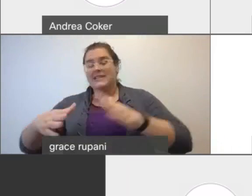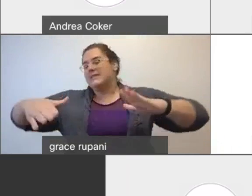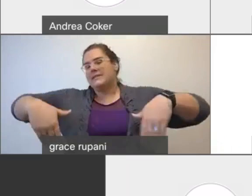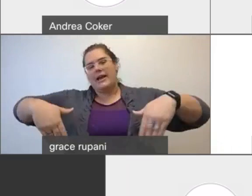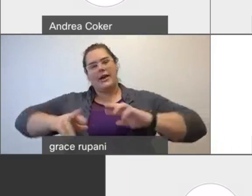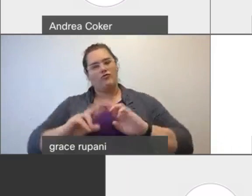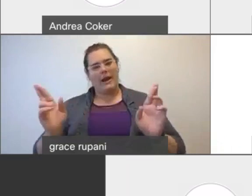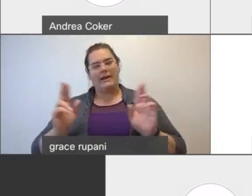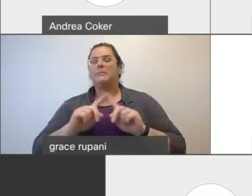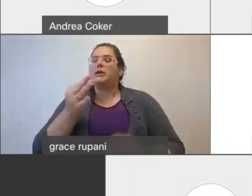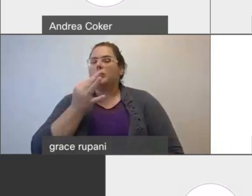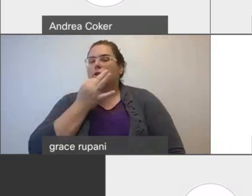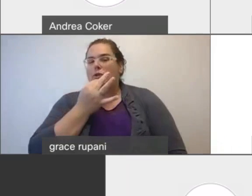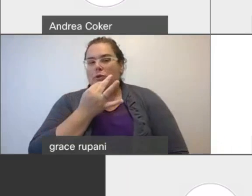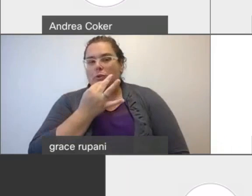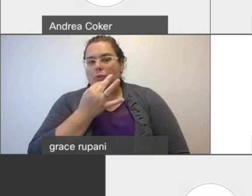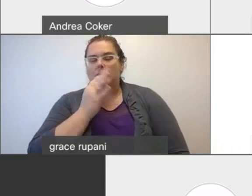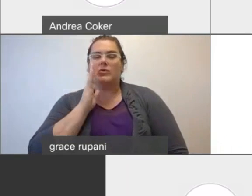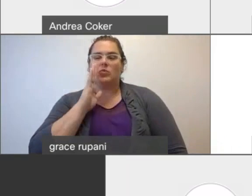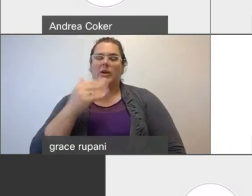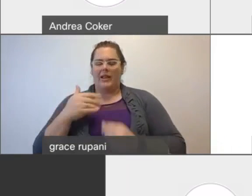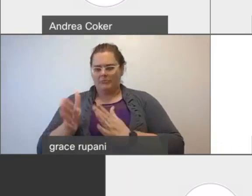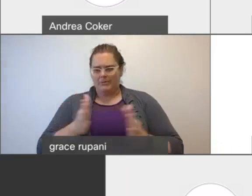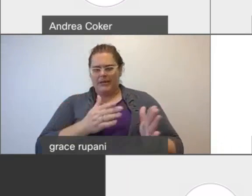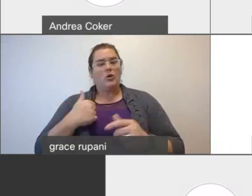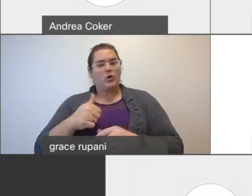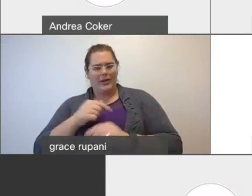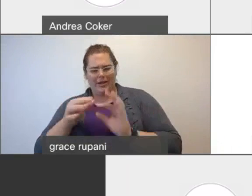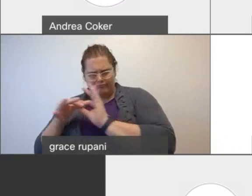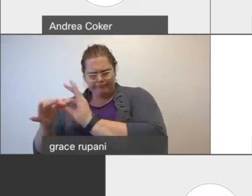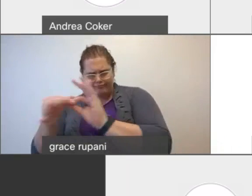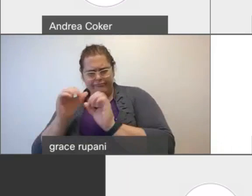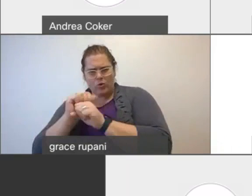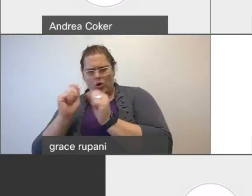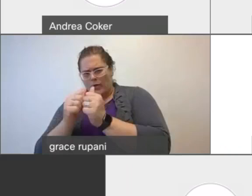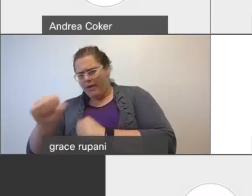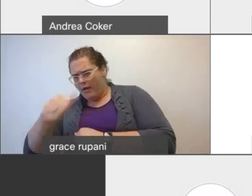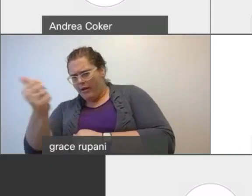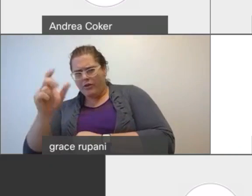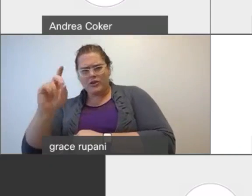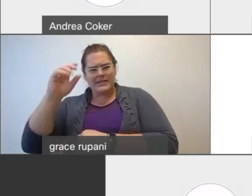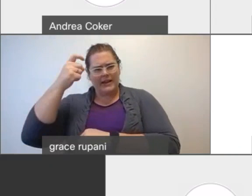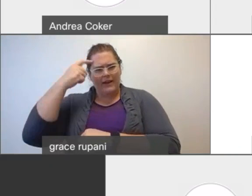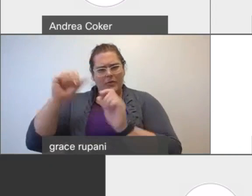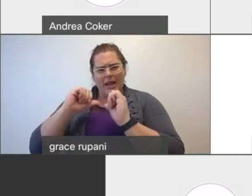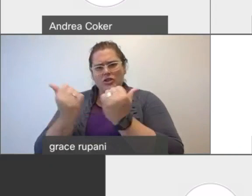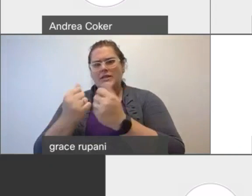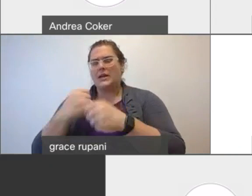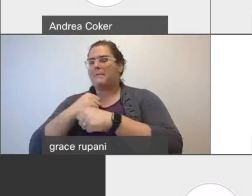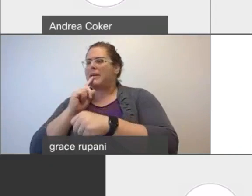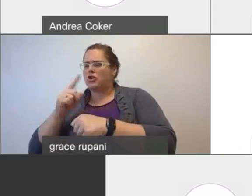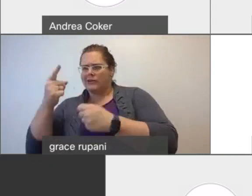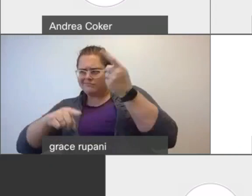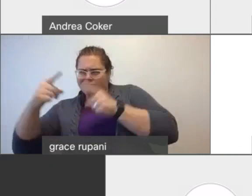As I say, we're working with other district agencies in order to make sure that we are all implementing